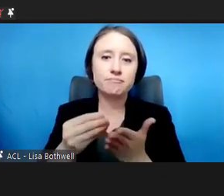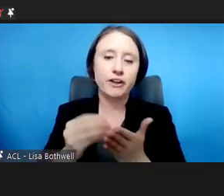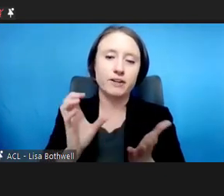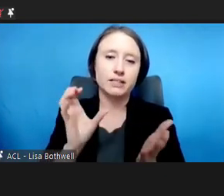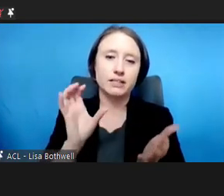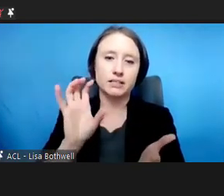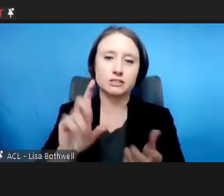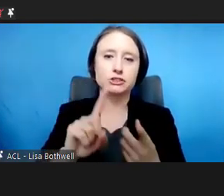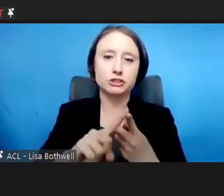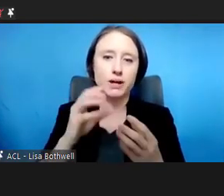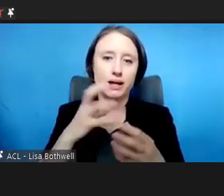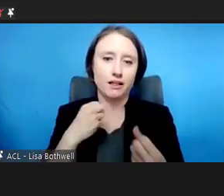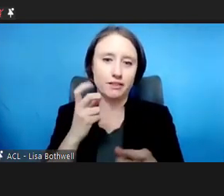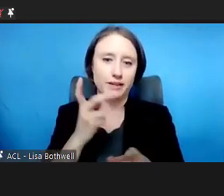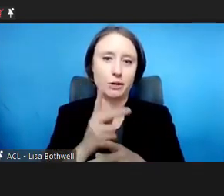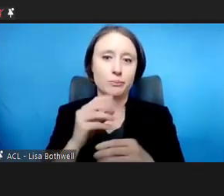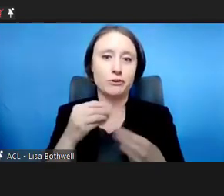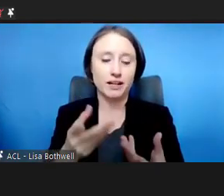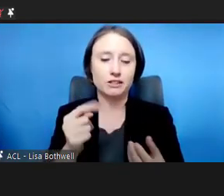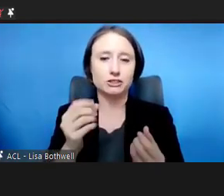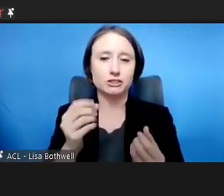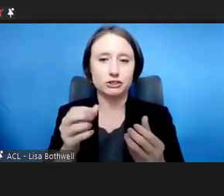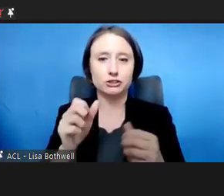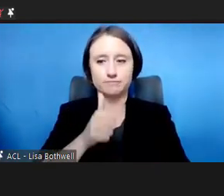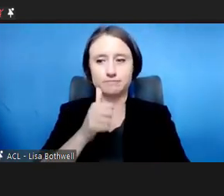HITECH, which encourages